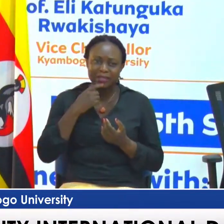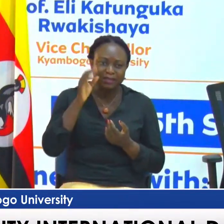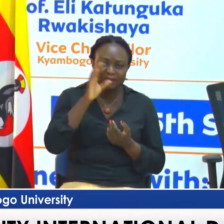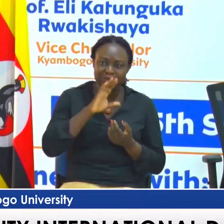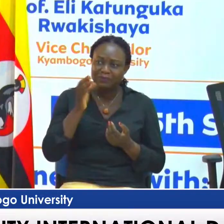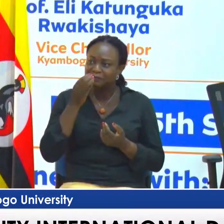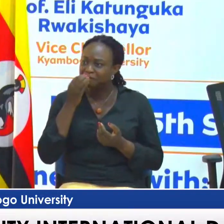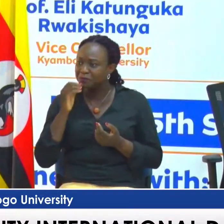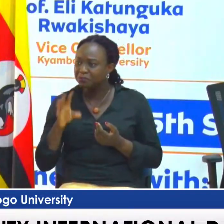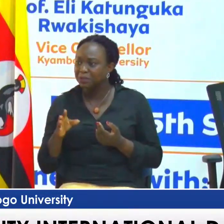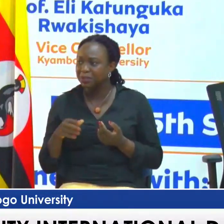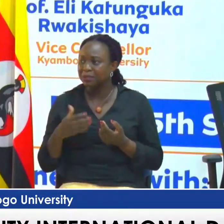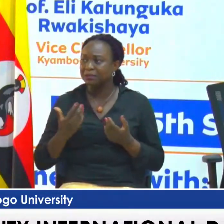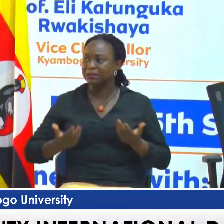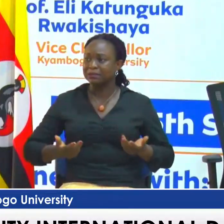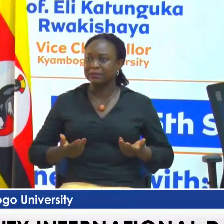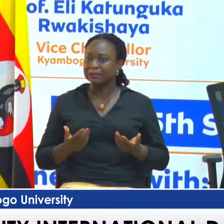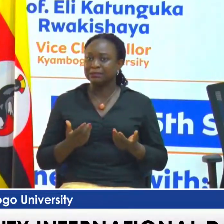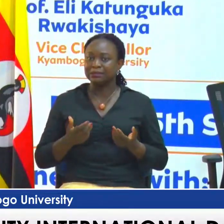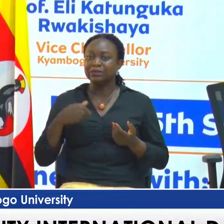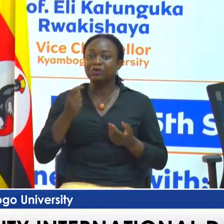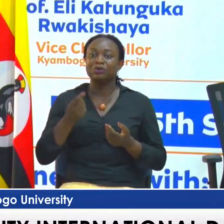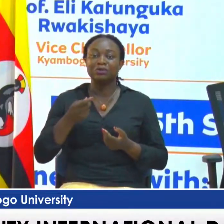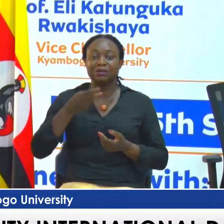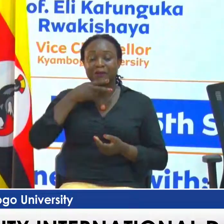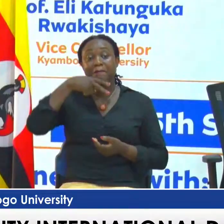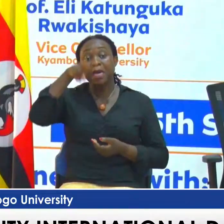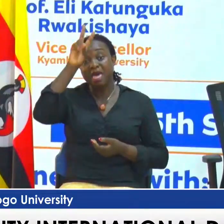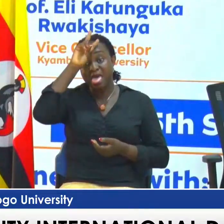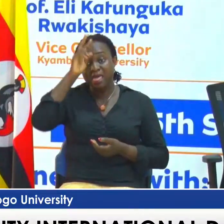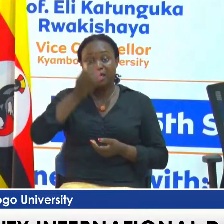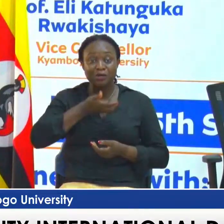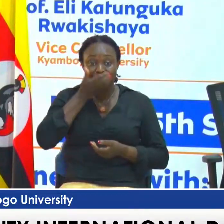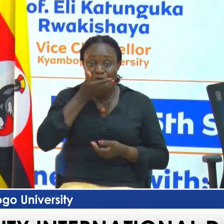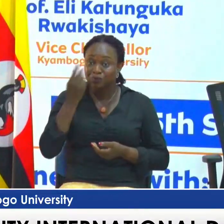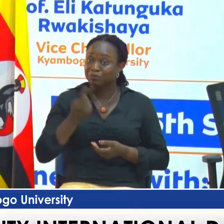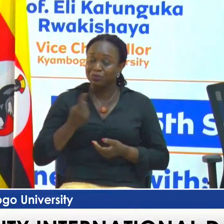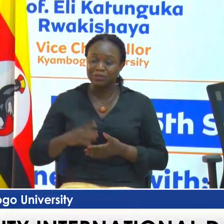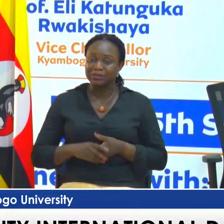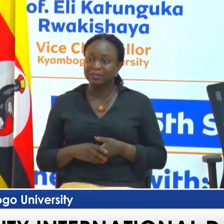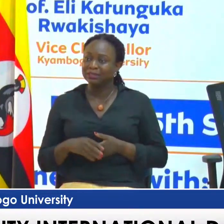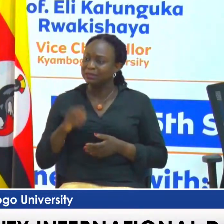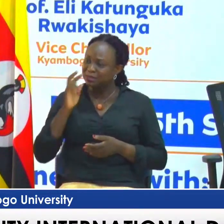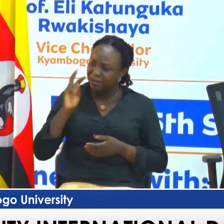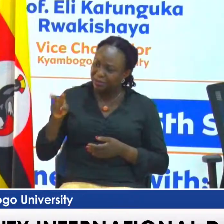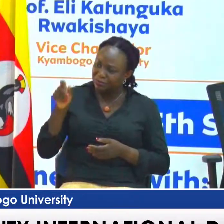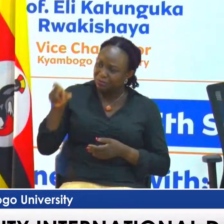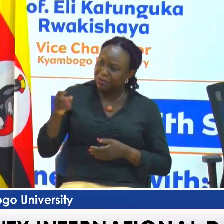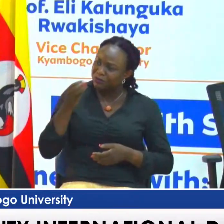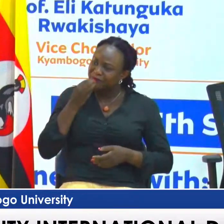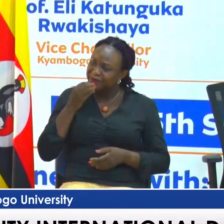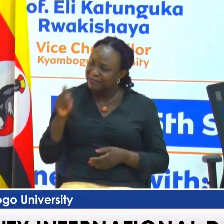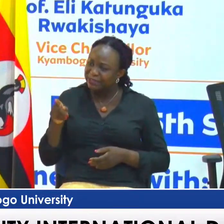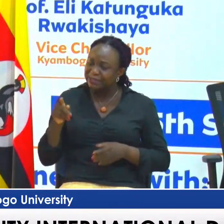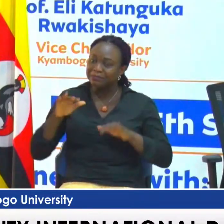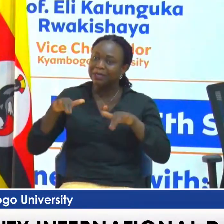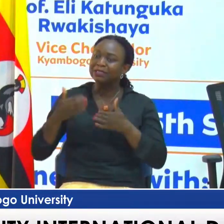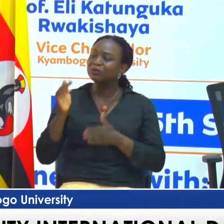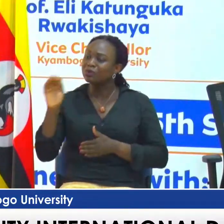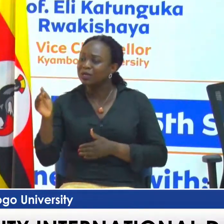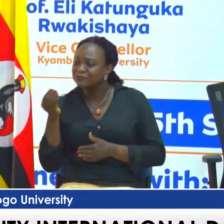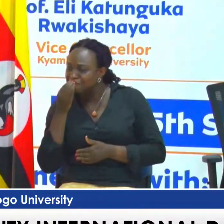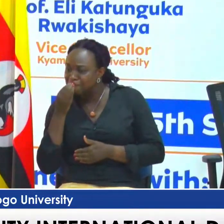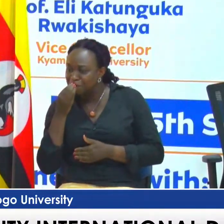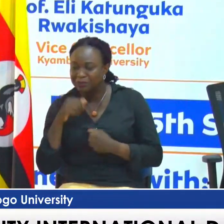found myself drinking goat soup and nothing else. Then later I saw someone eating, but how to ask for food was